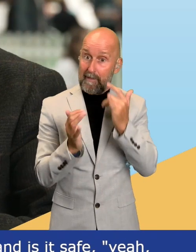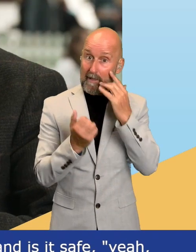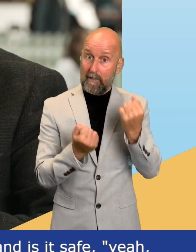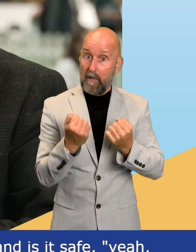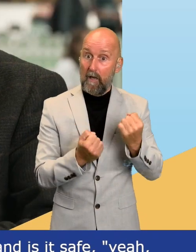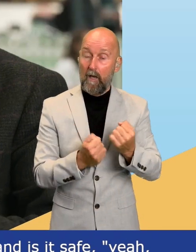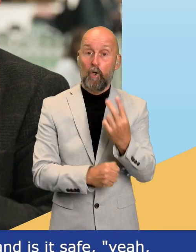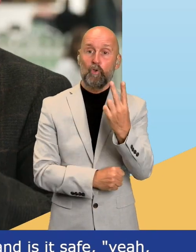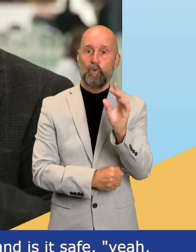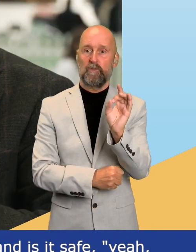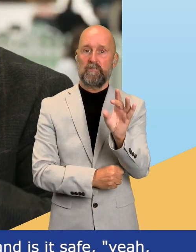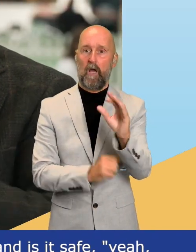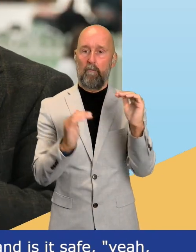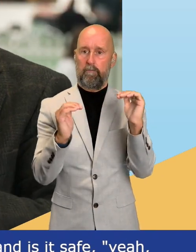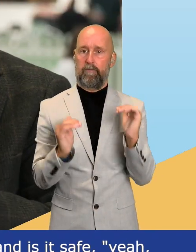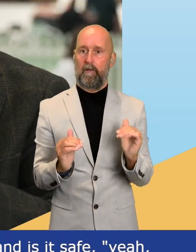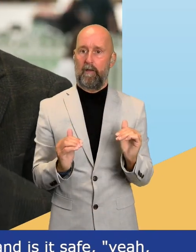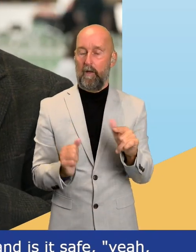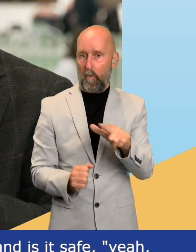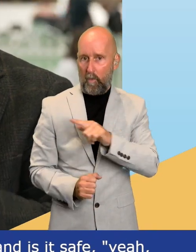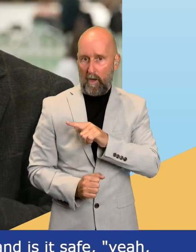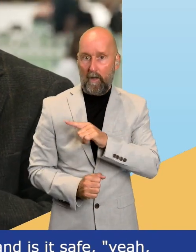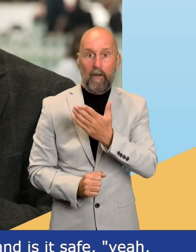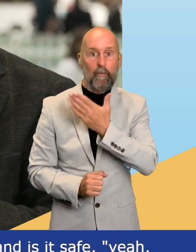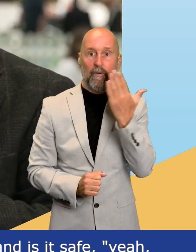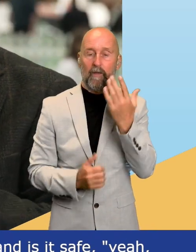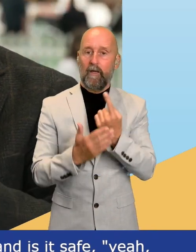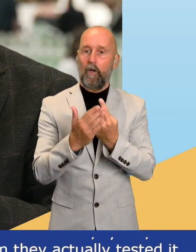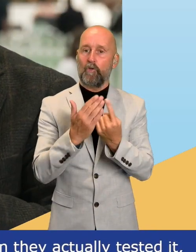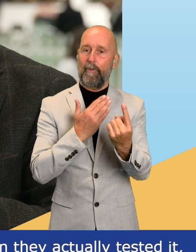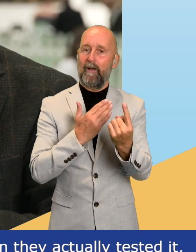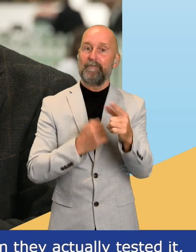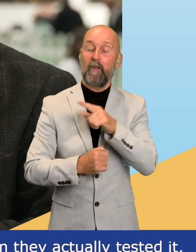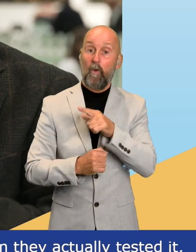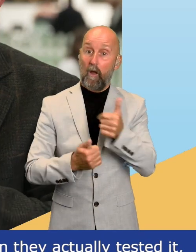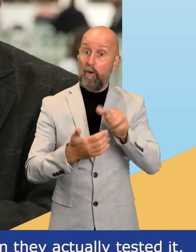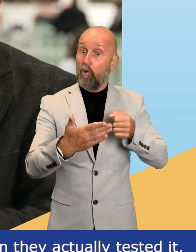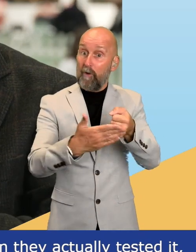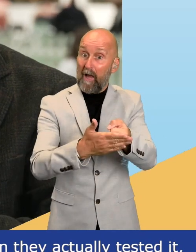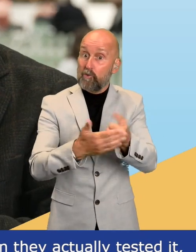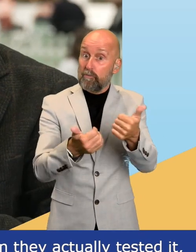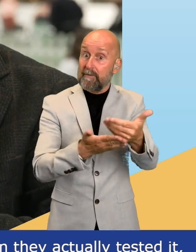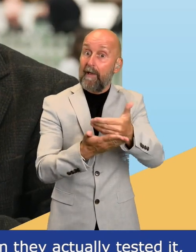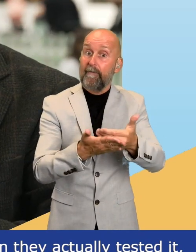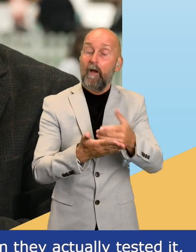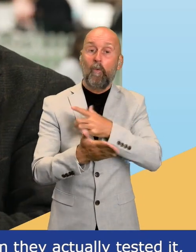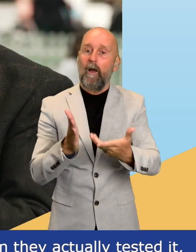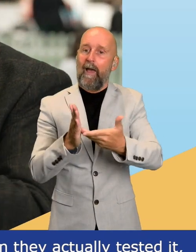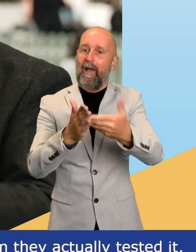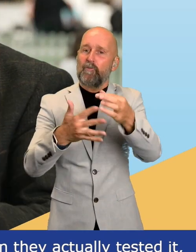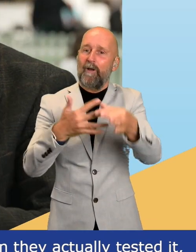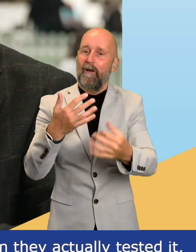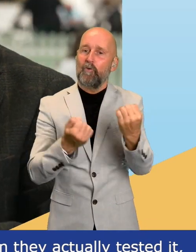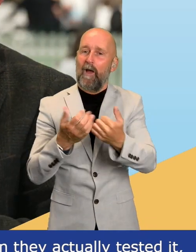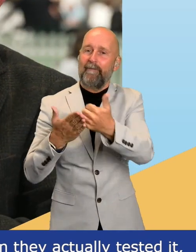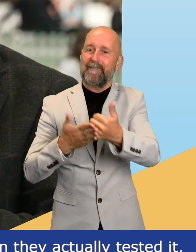got 2-star rating. Oh, it was, wow. Because it didn't have the autonomy. It wasn't because it performed badly in a crash, it was that it didn't have this driver assistance technology, or at least not